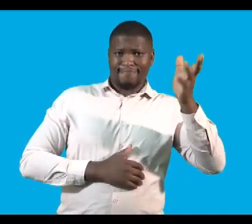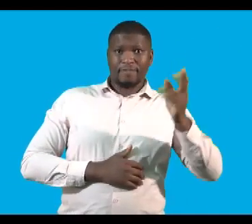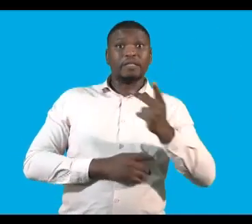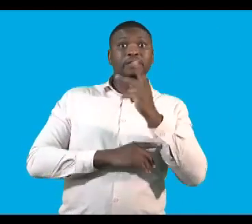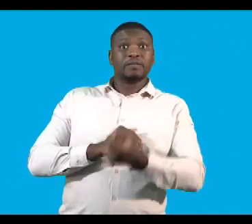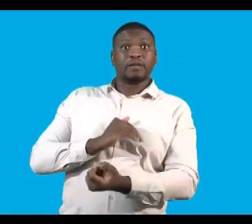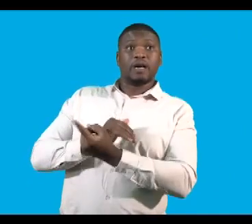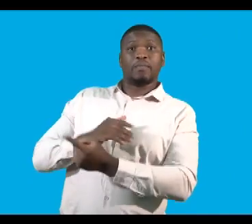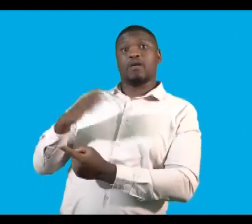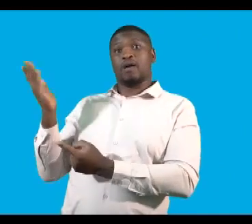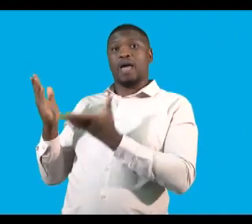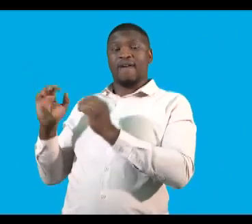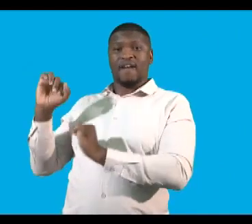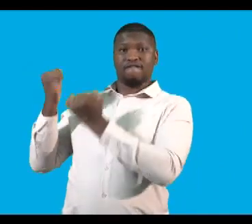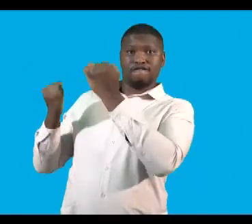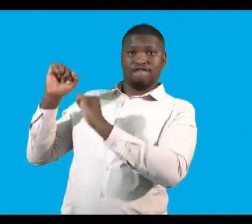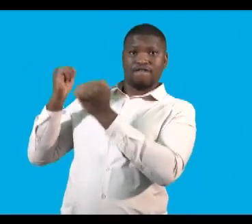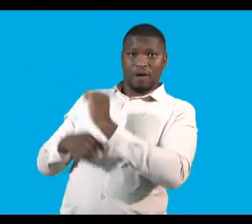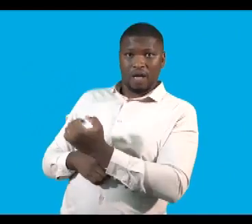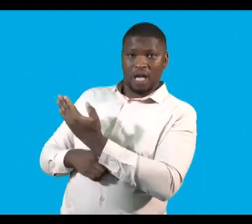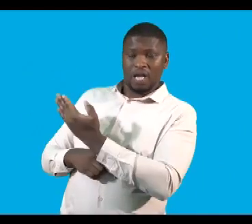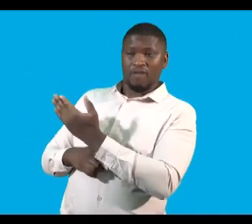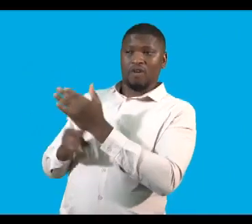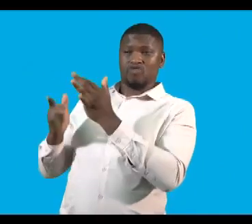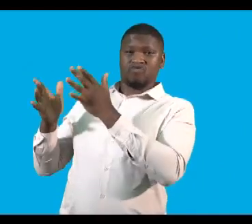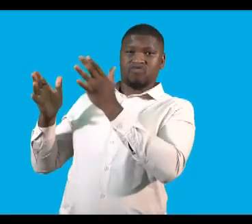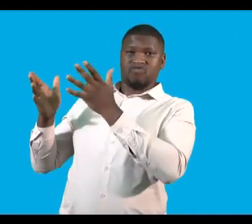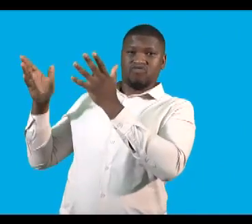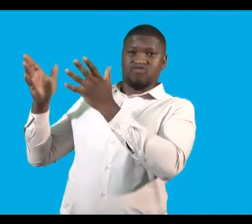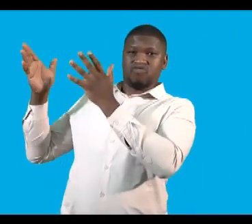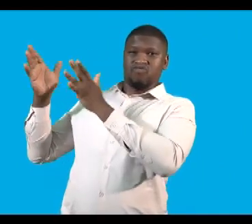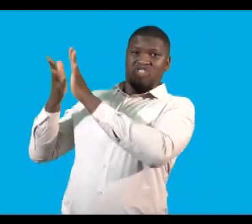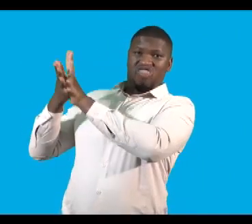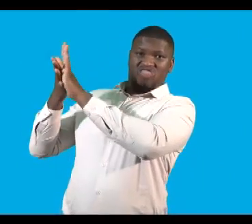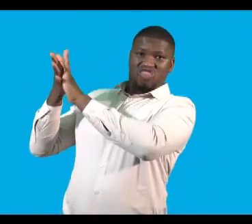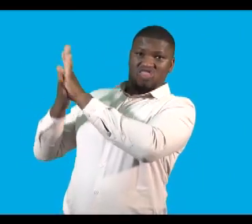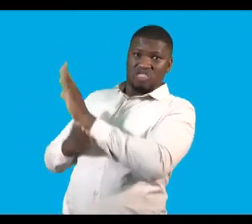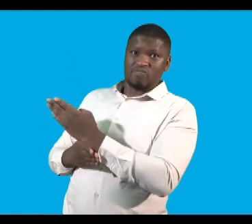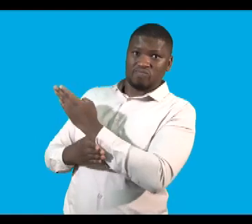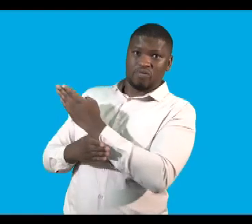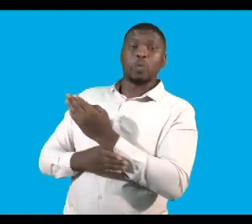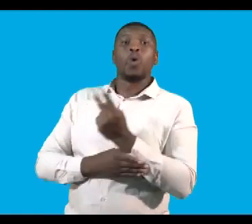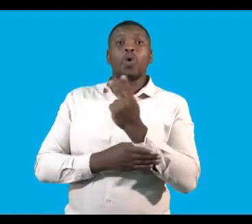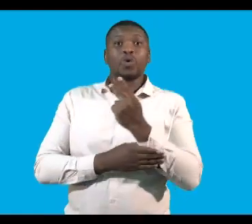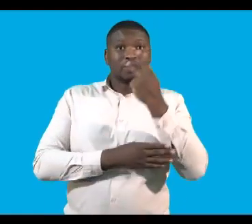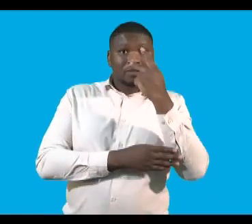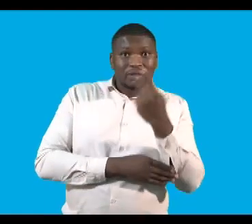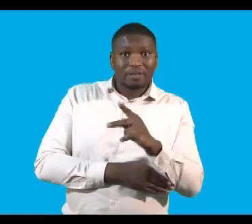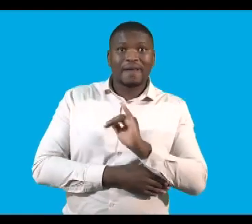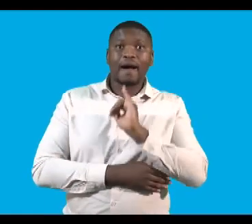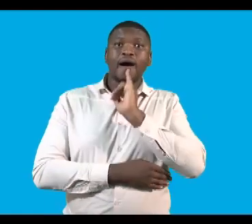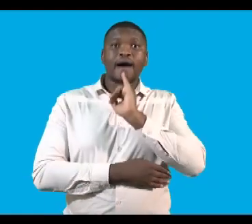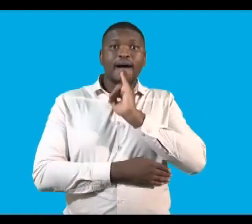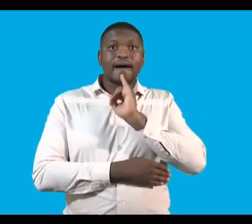see that there's a massive factory in the background with a lot of pollution, and in between we see the